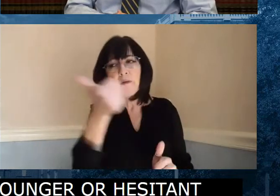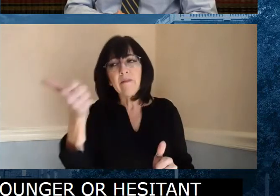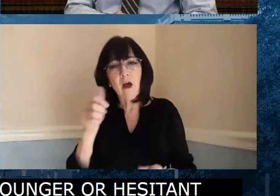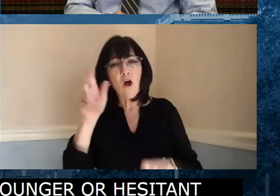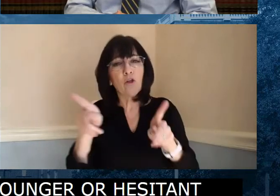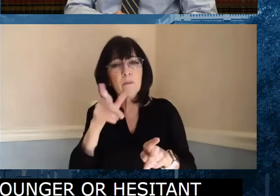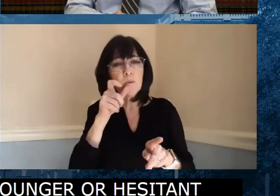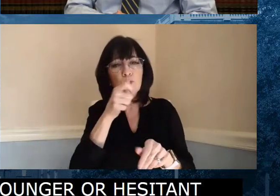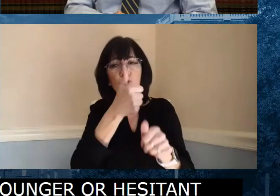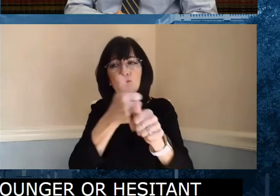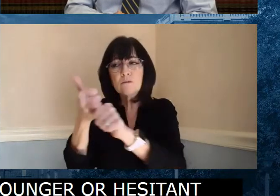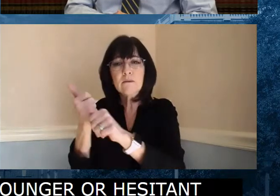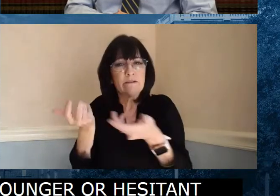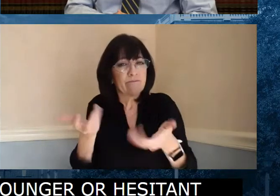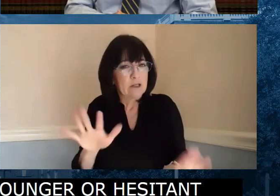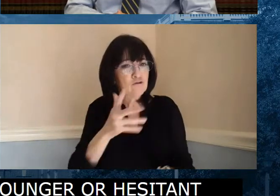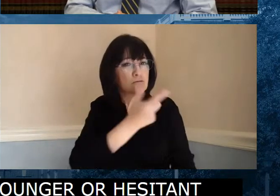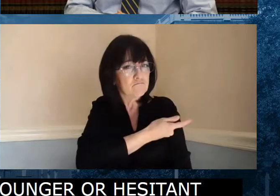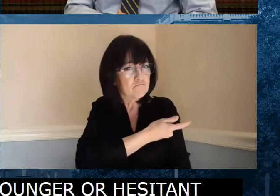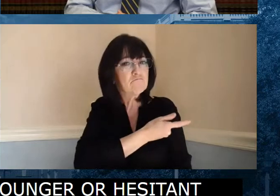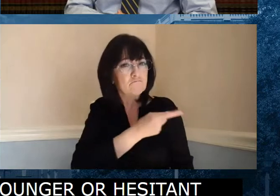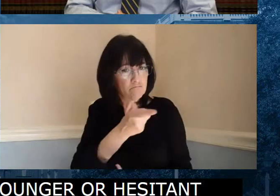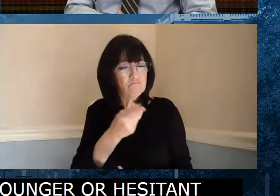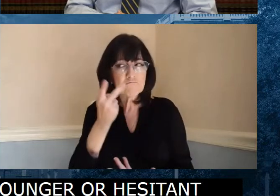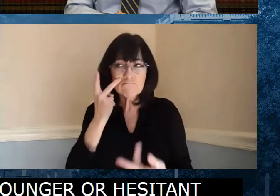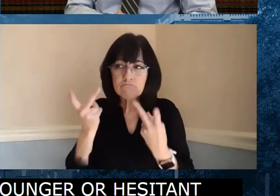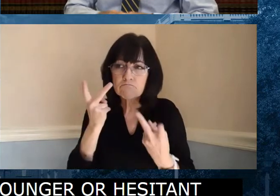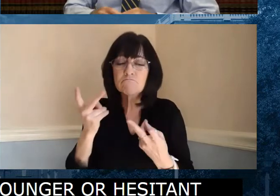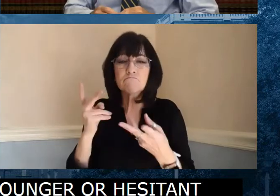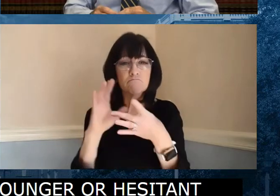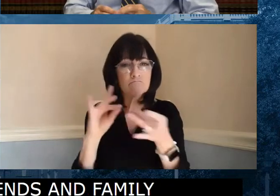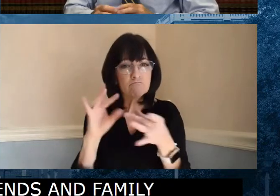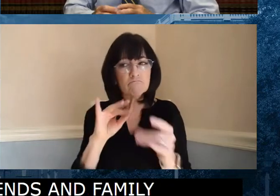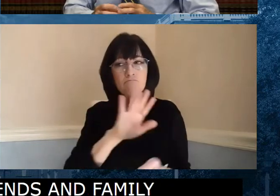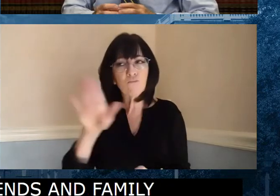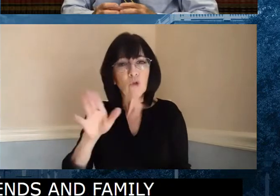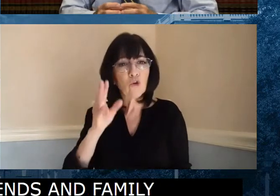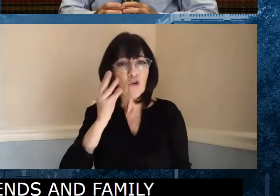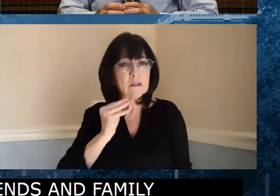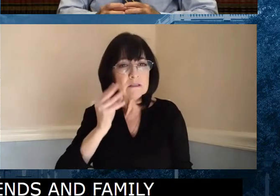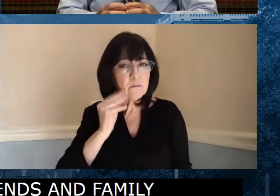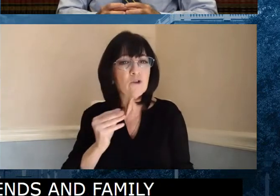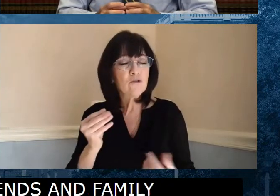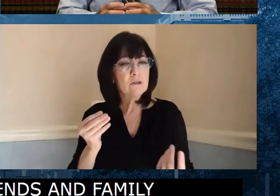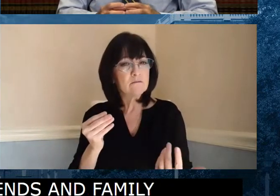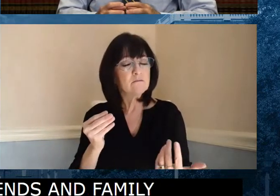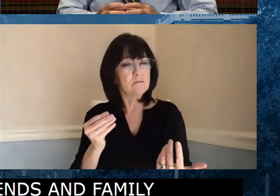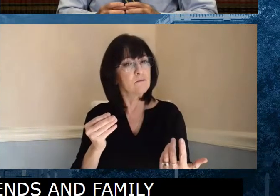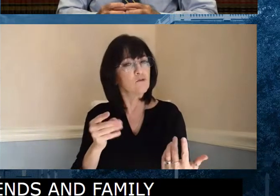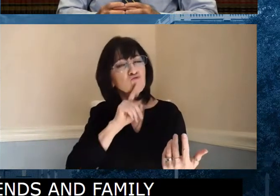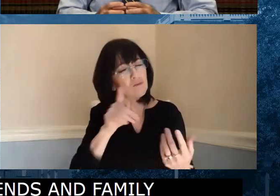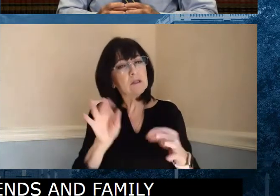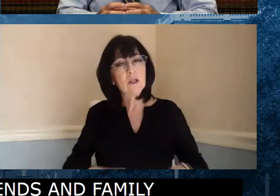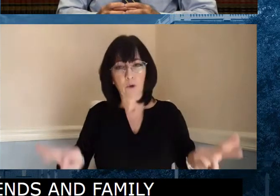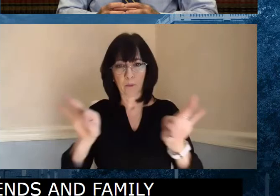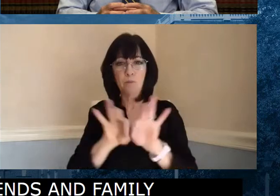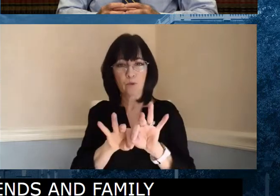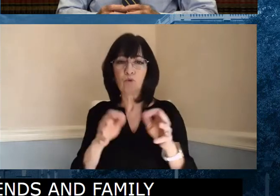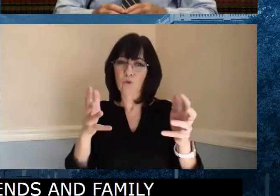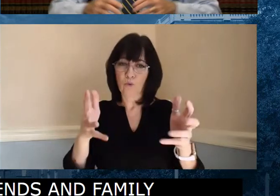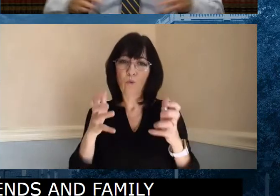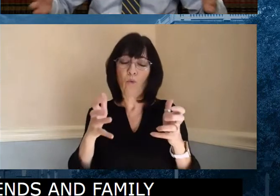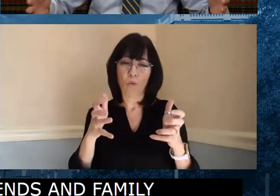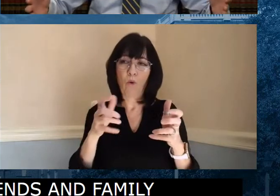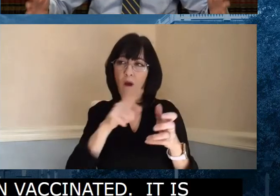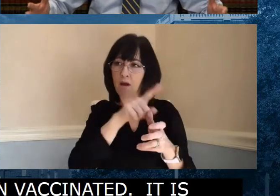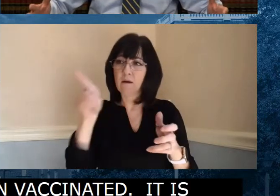about the experience. It really is important that we get a large percentage of our population with this life-saving vaccine so that